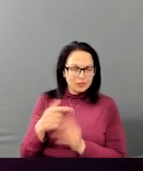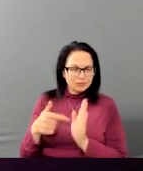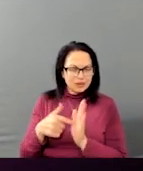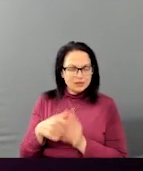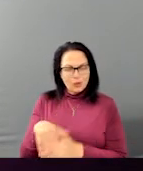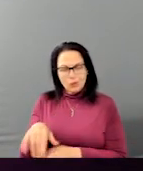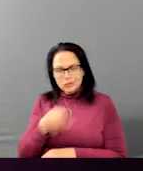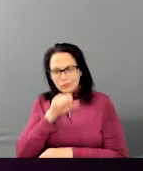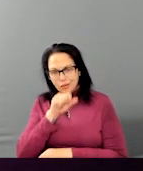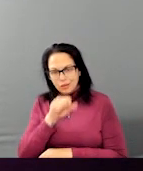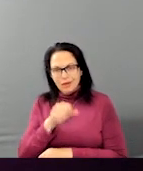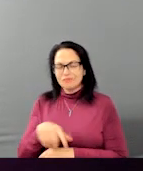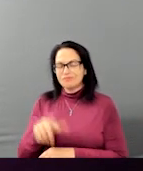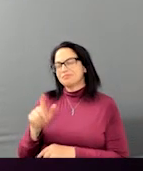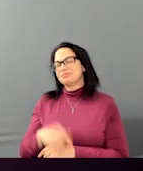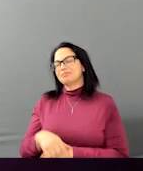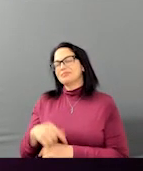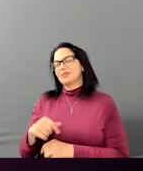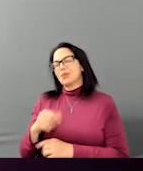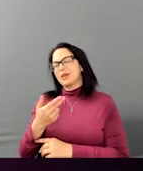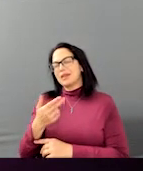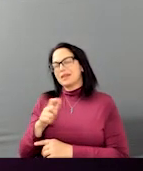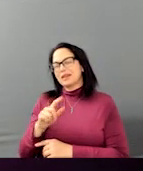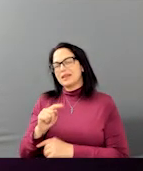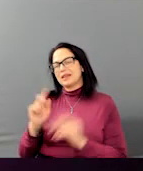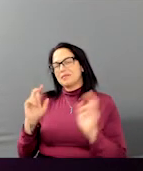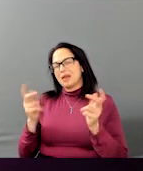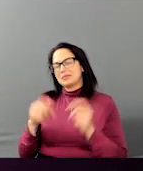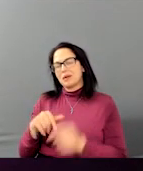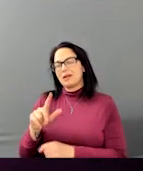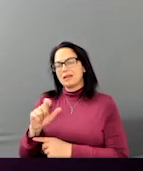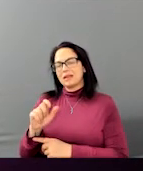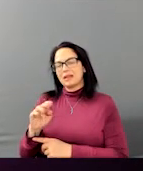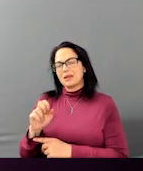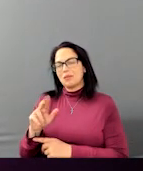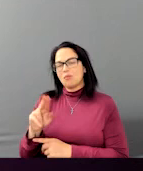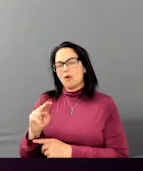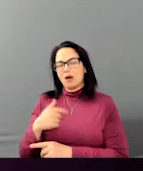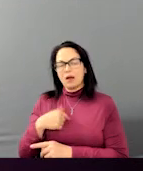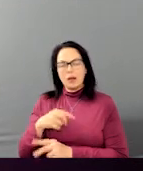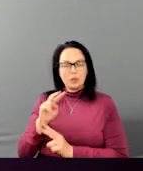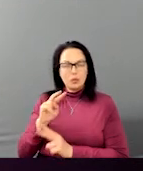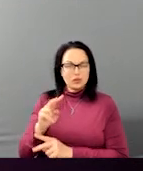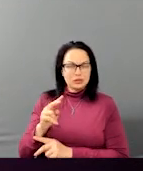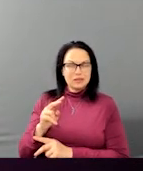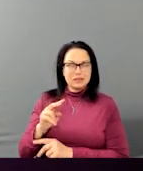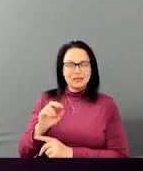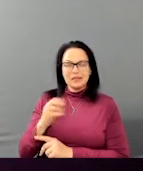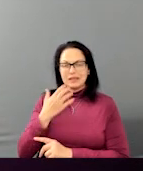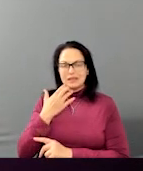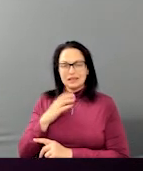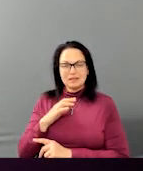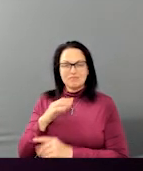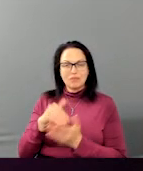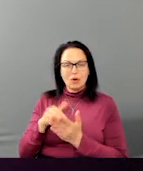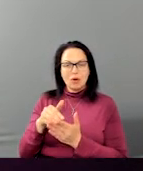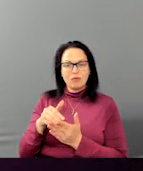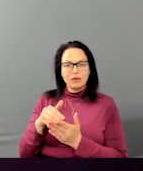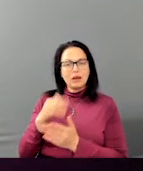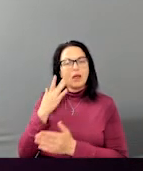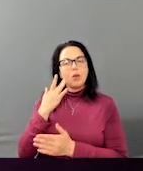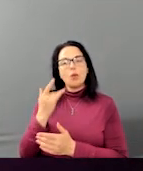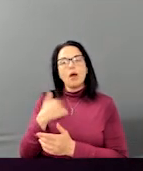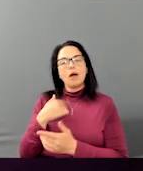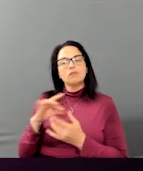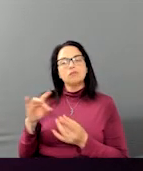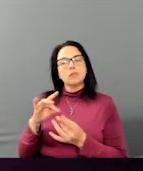And LeBron is my favorite player, so those 4 years I was watching the Heat all the time. And the whole reason I mention this is